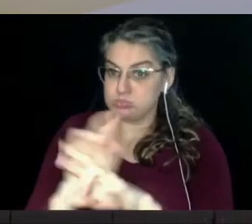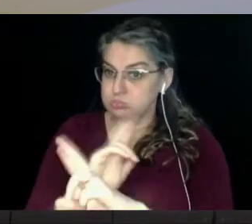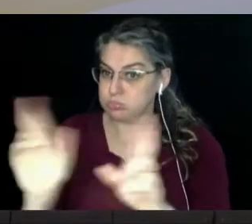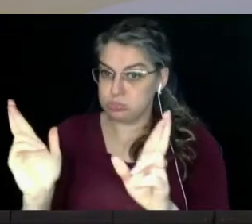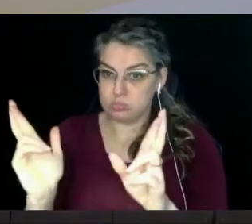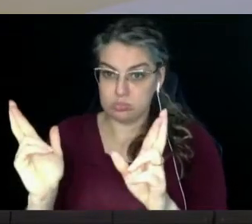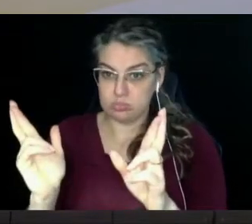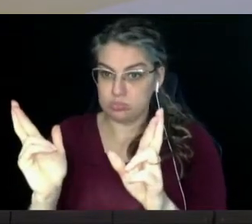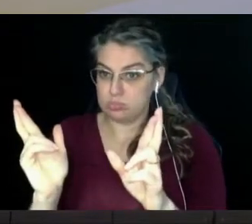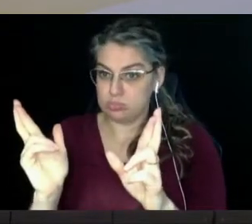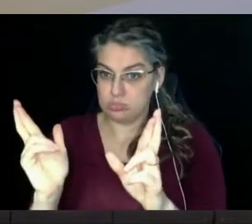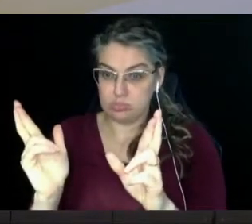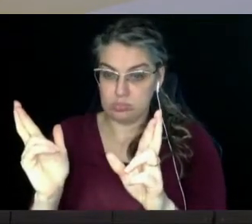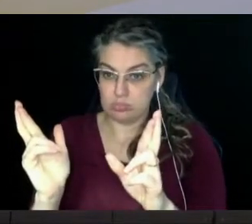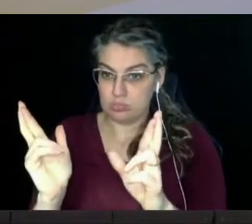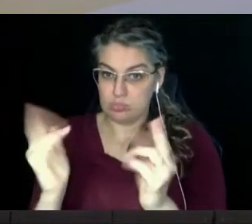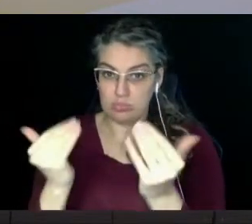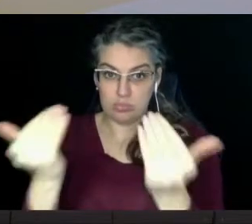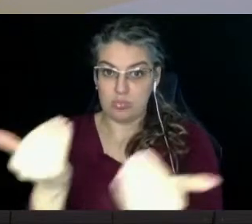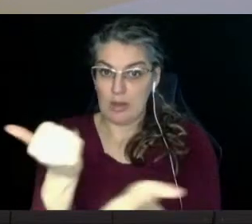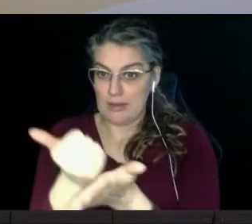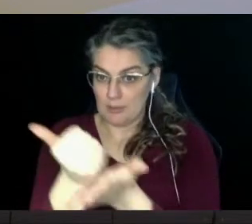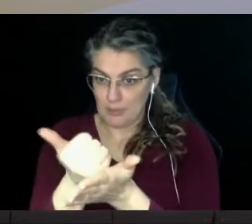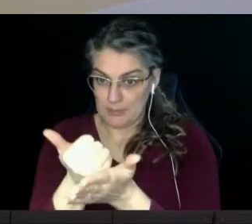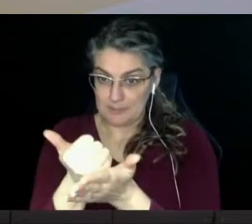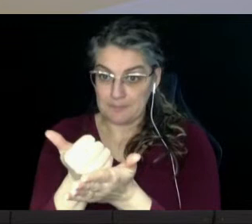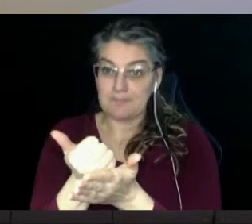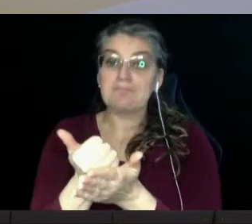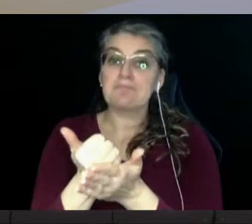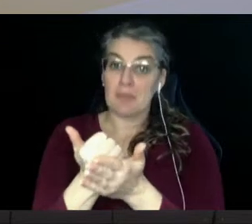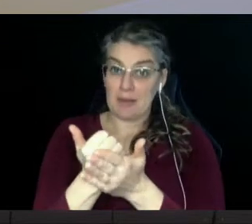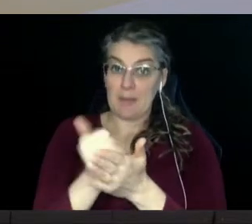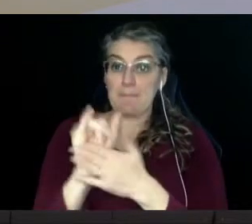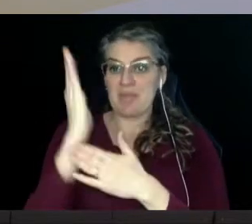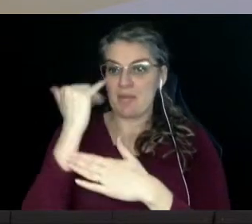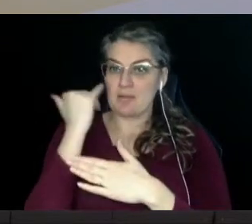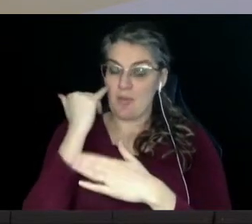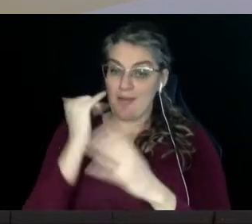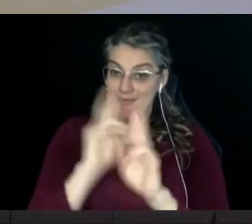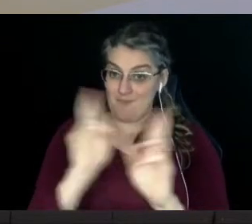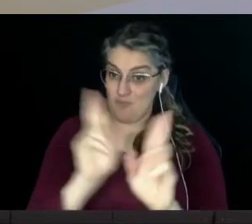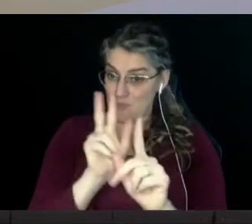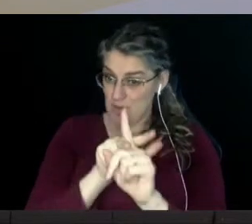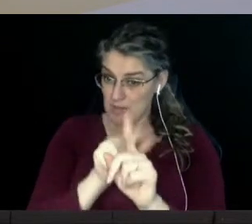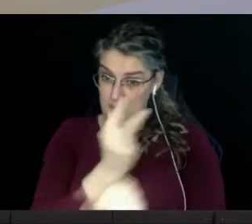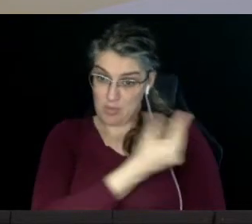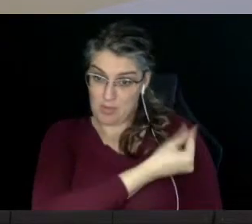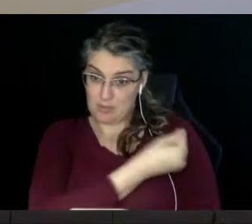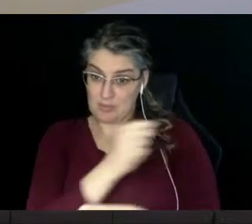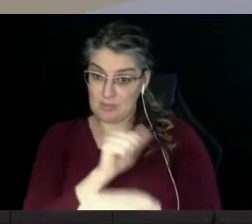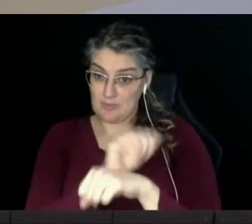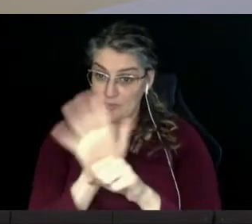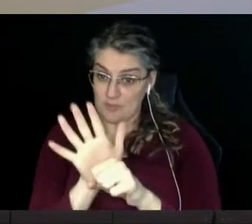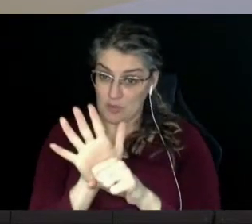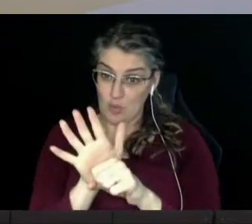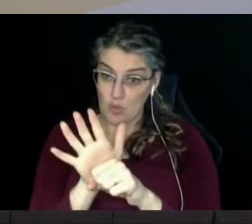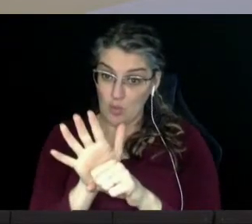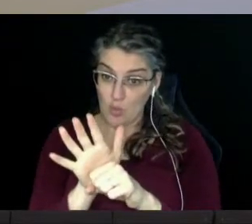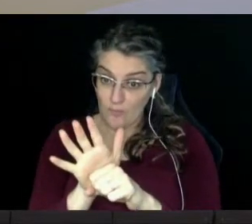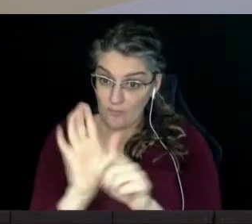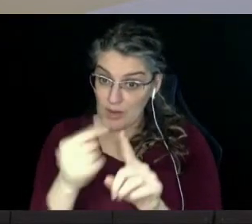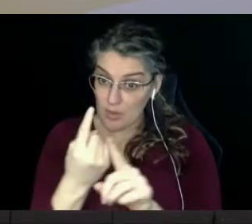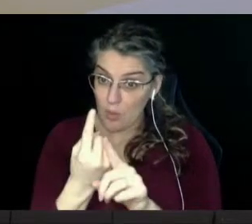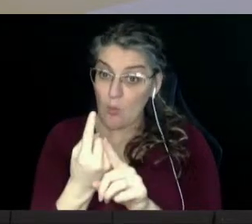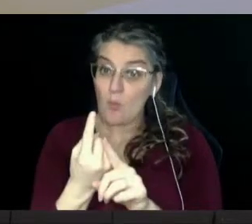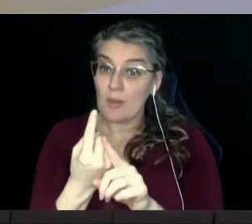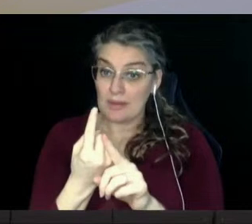receiving a vaccine is to ensure you are not going to have a serious reaction to the immunization. Canada has a very robust